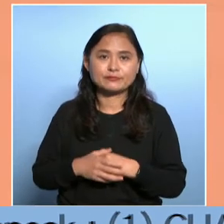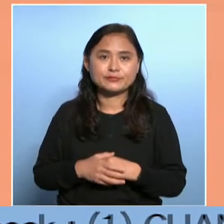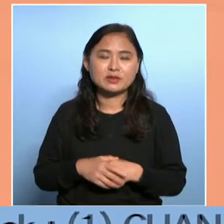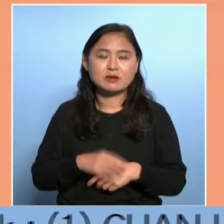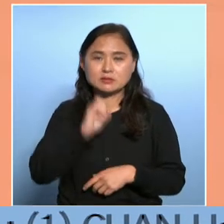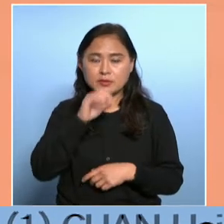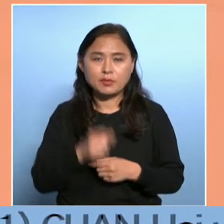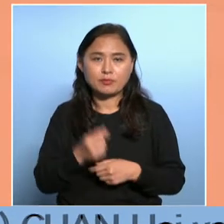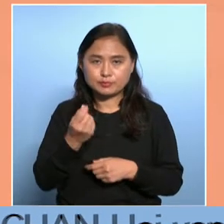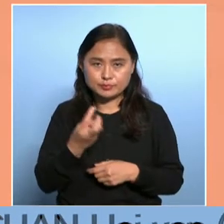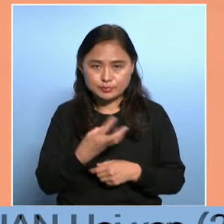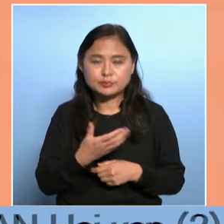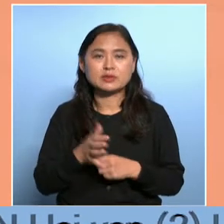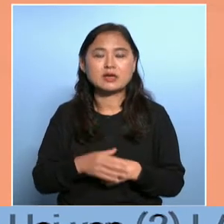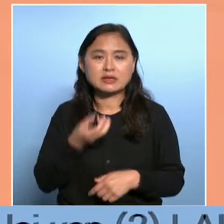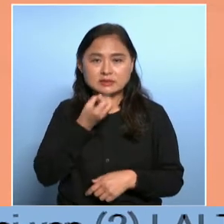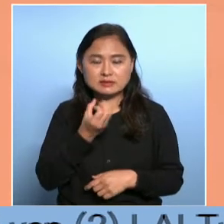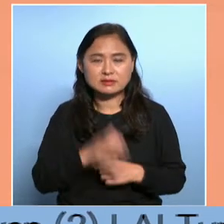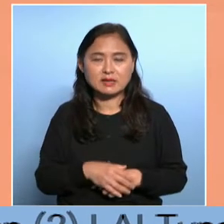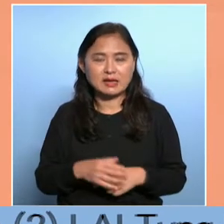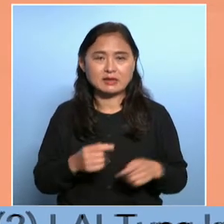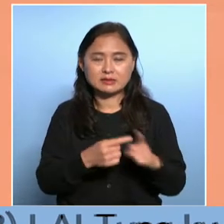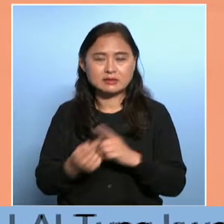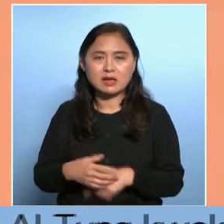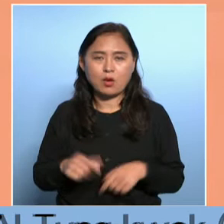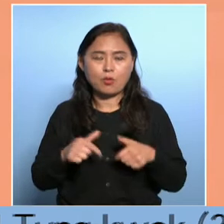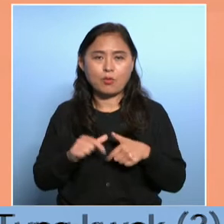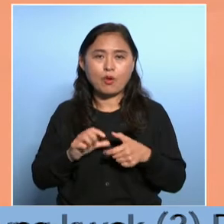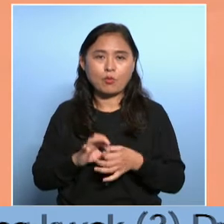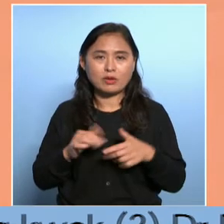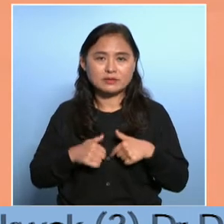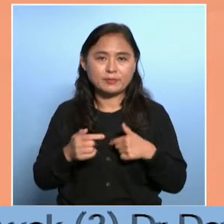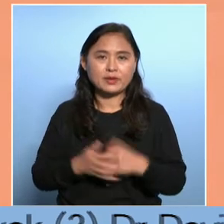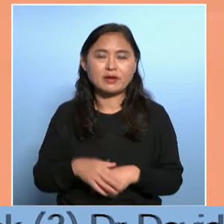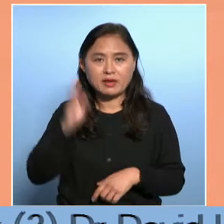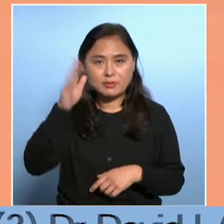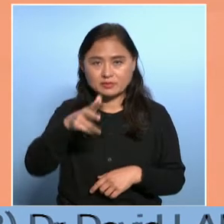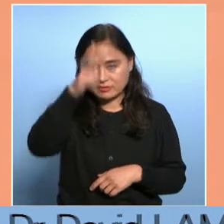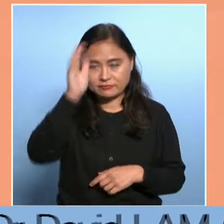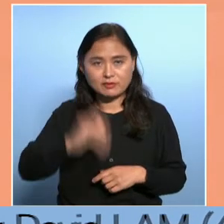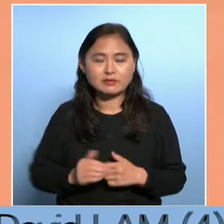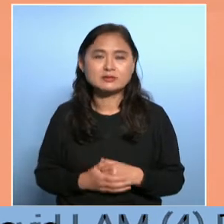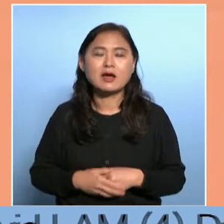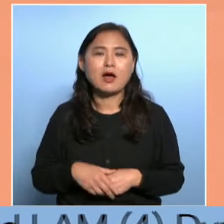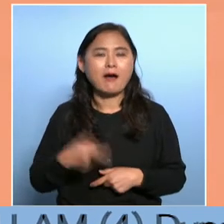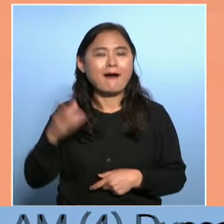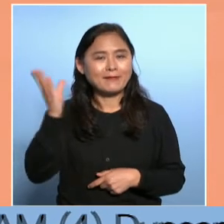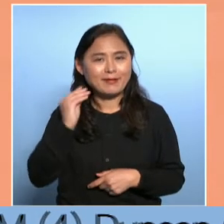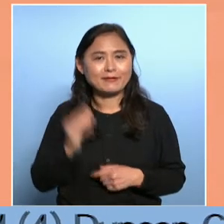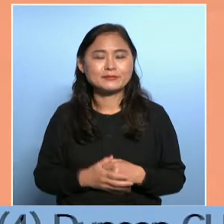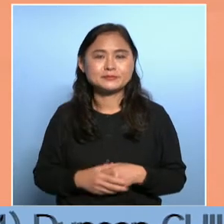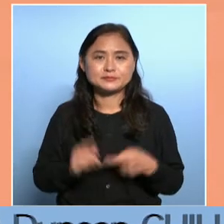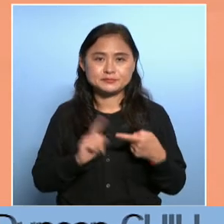do our part. Therefore, I have a few suggestions to make, which are matters of concern to the general public. I hope the government would listen